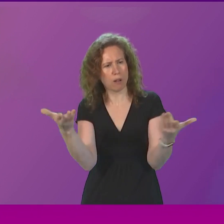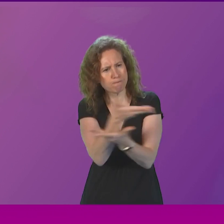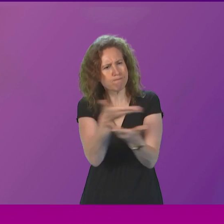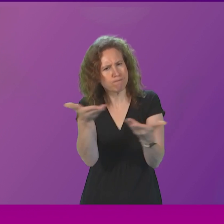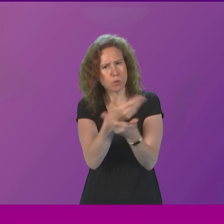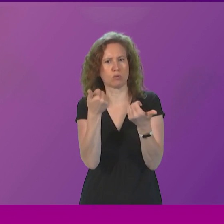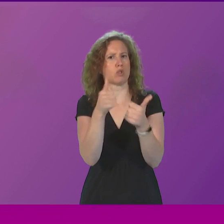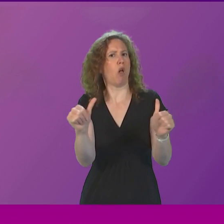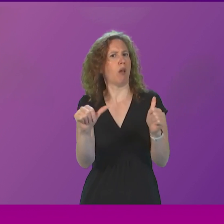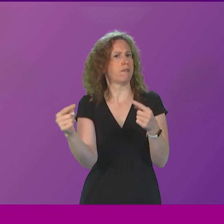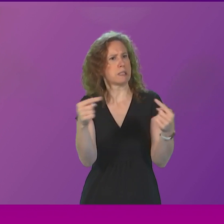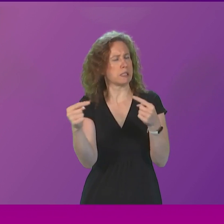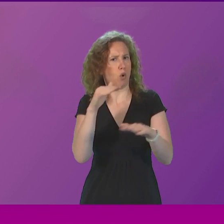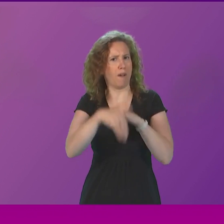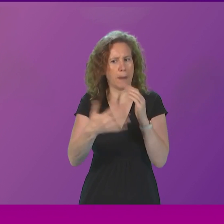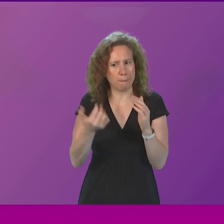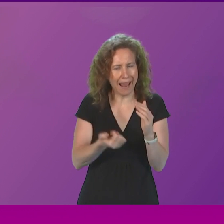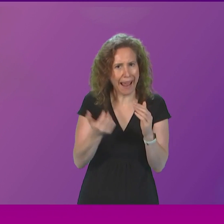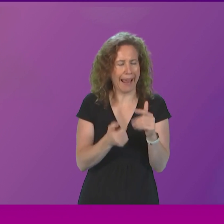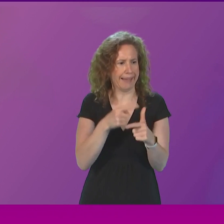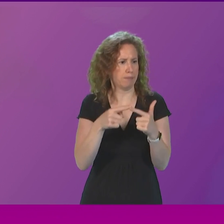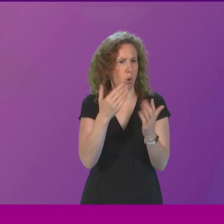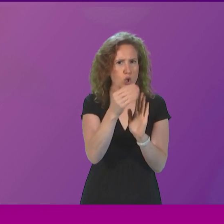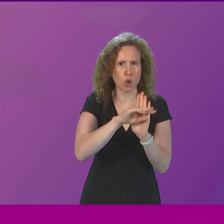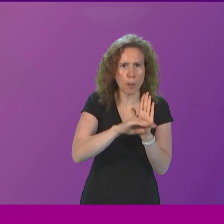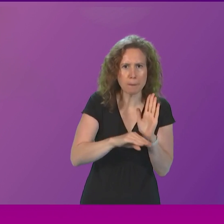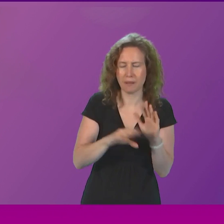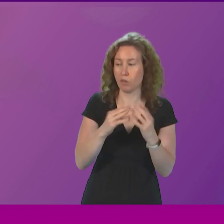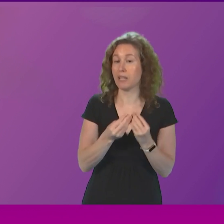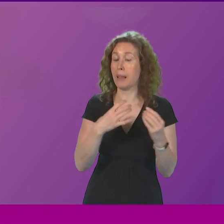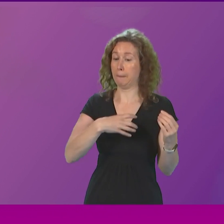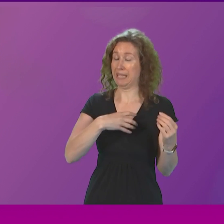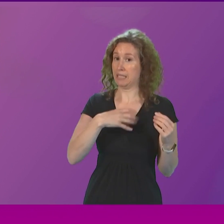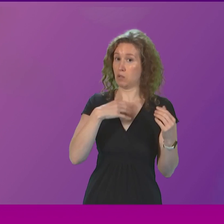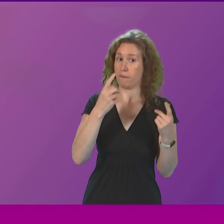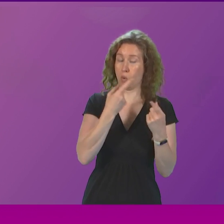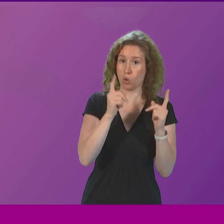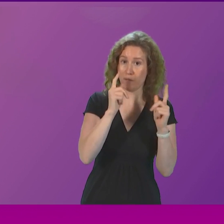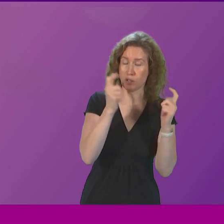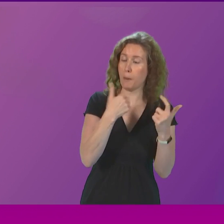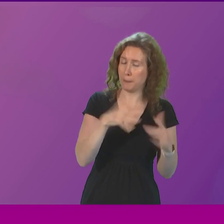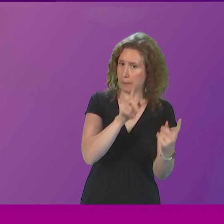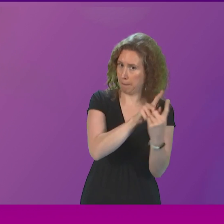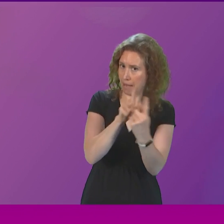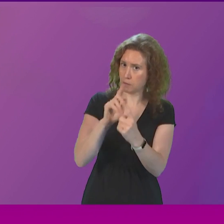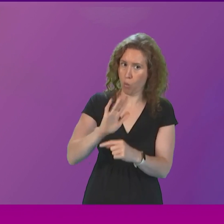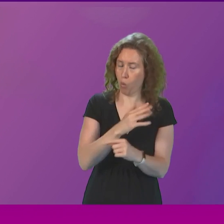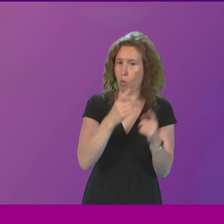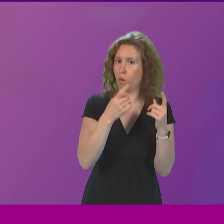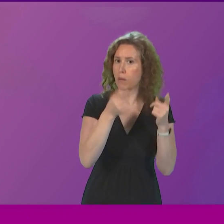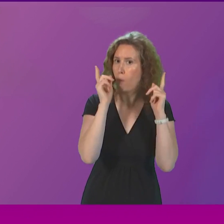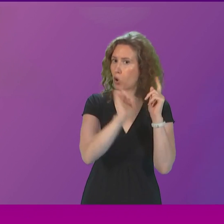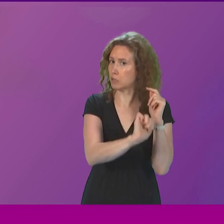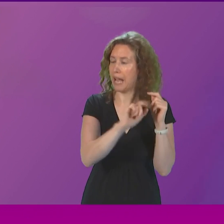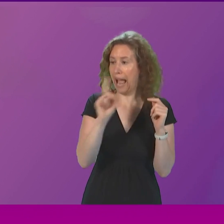issues around pay, around terms, around conditions, and the Minister for Higher and Further Education has met with both college and university employers and